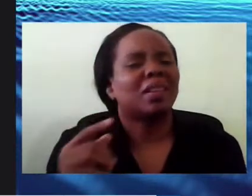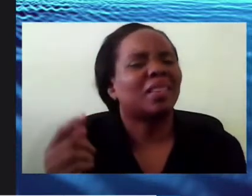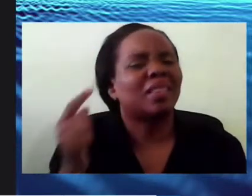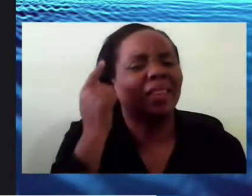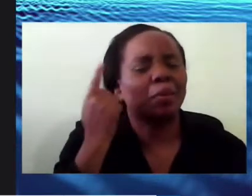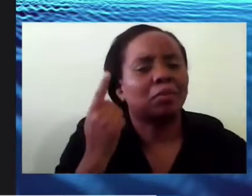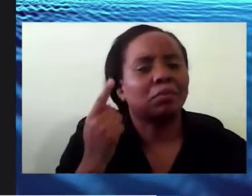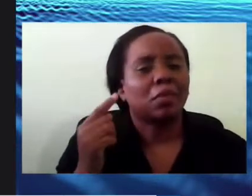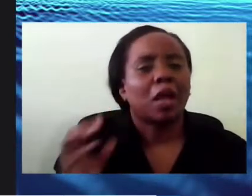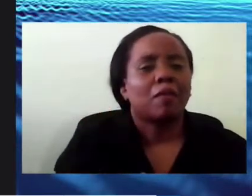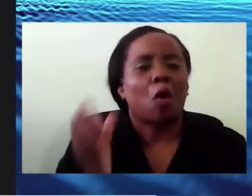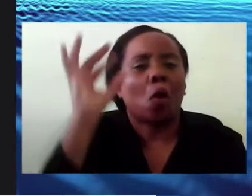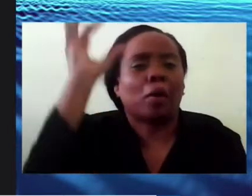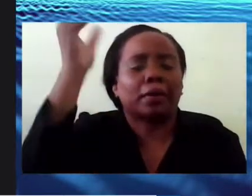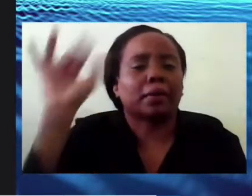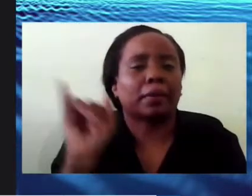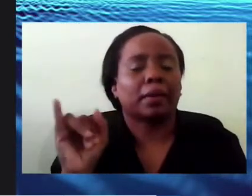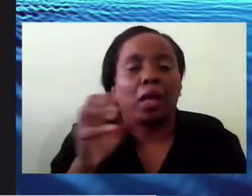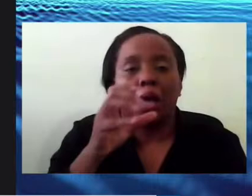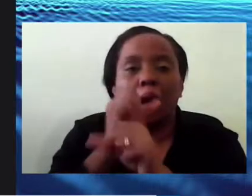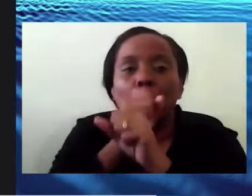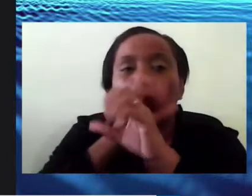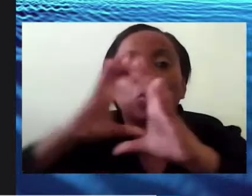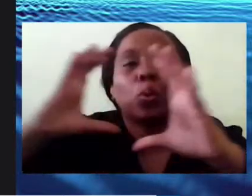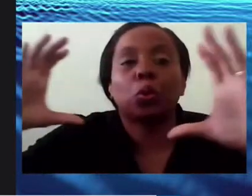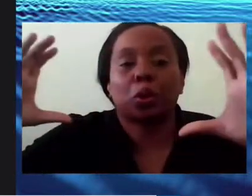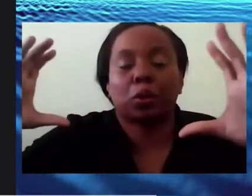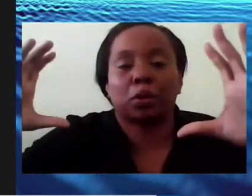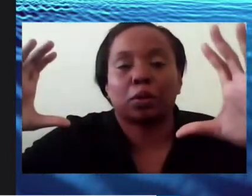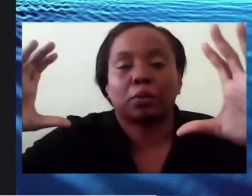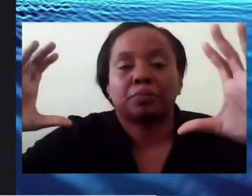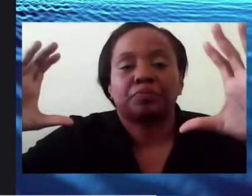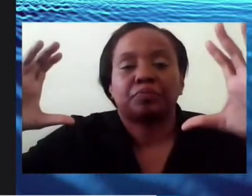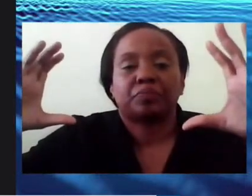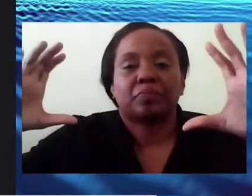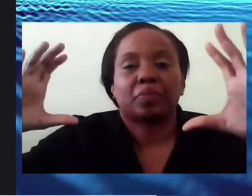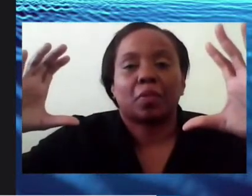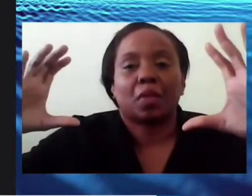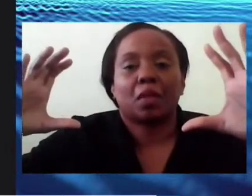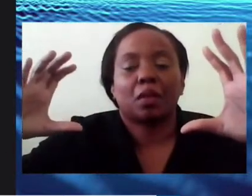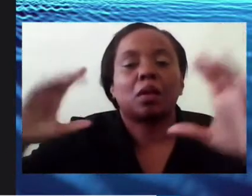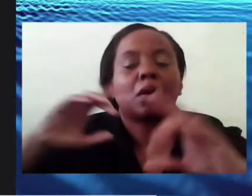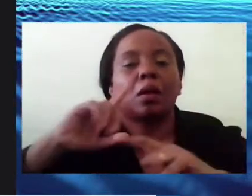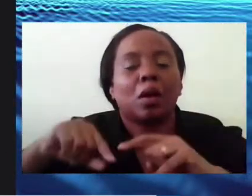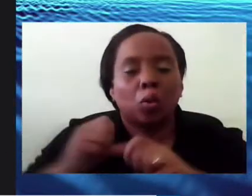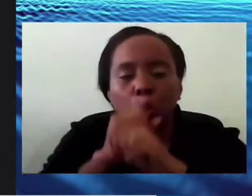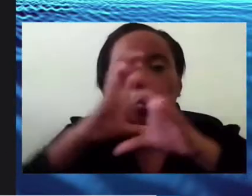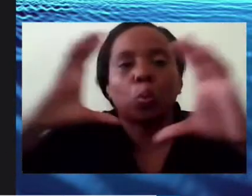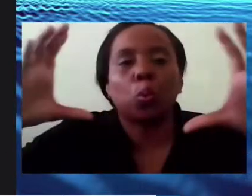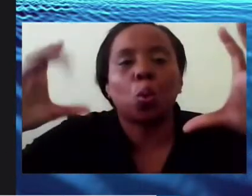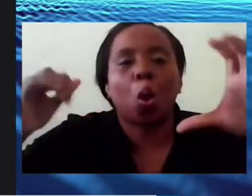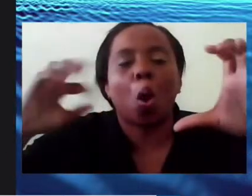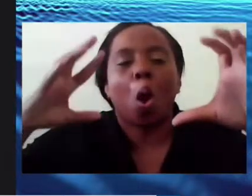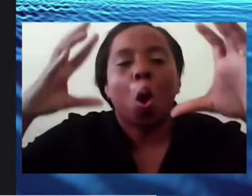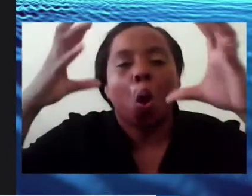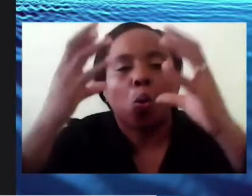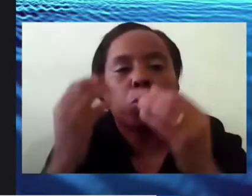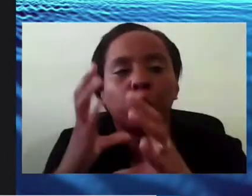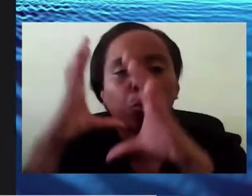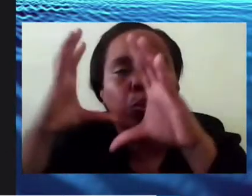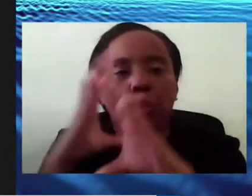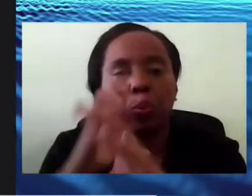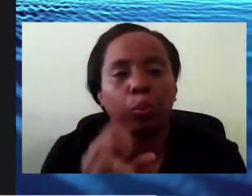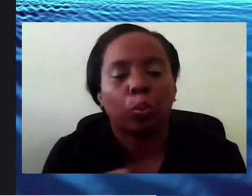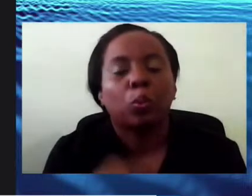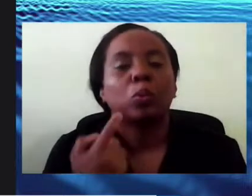balloon, and inflation means magma's filling it, deflation means magma's coming out. So we're looking for that change in